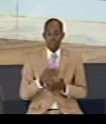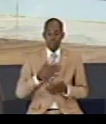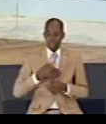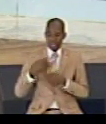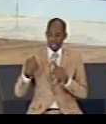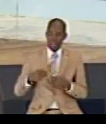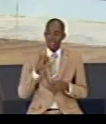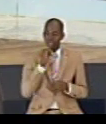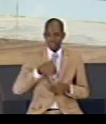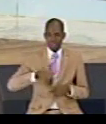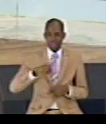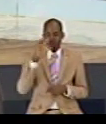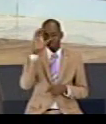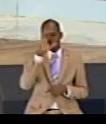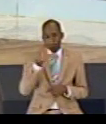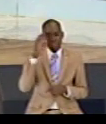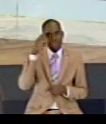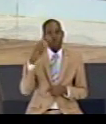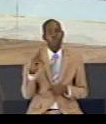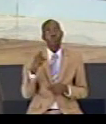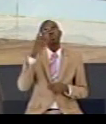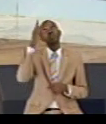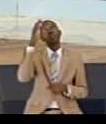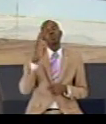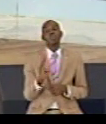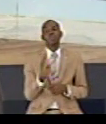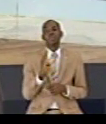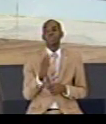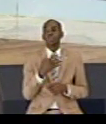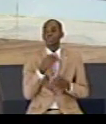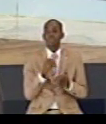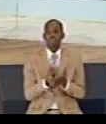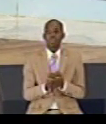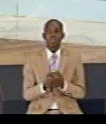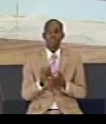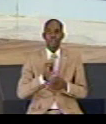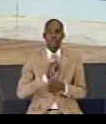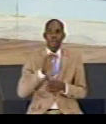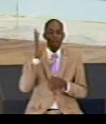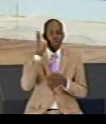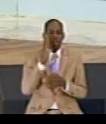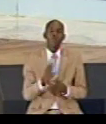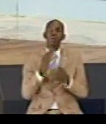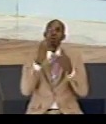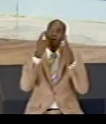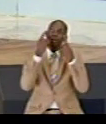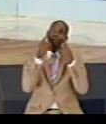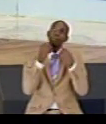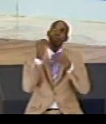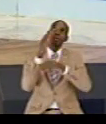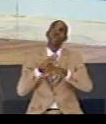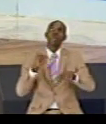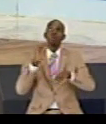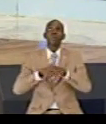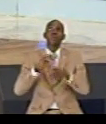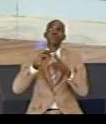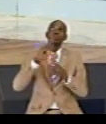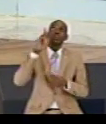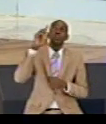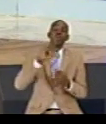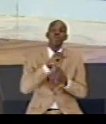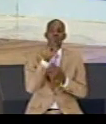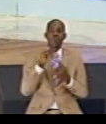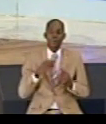the ends of the earth. Wherever I find myself, I will cry unto thee when my heart